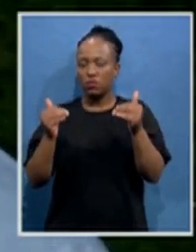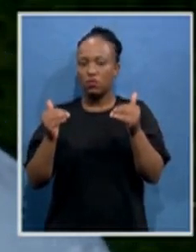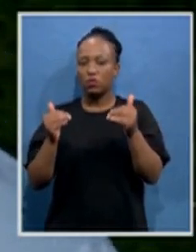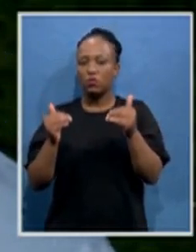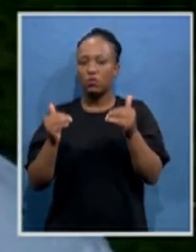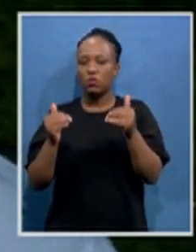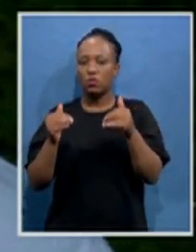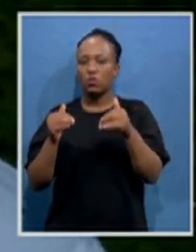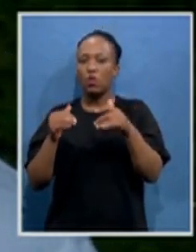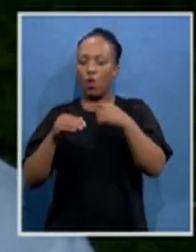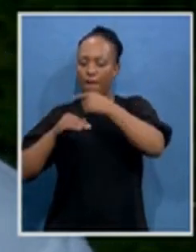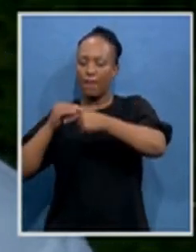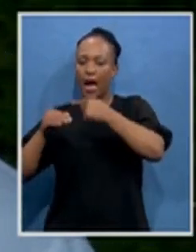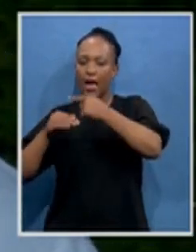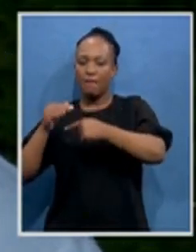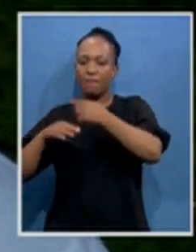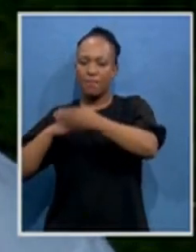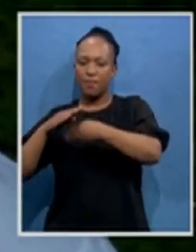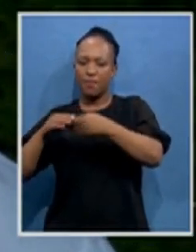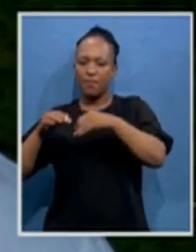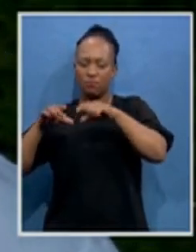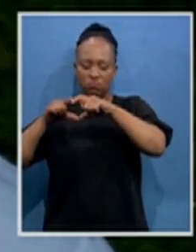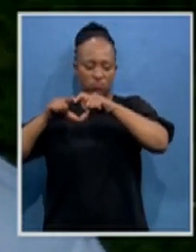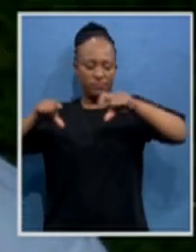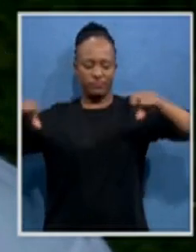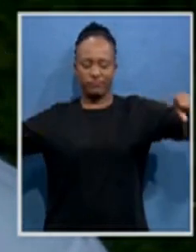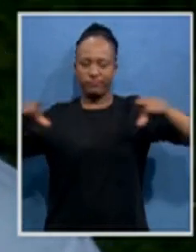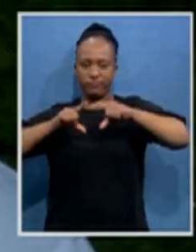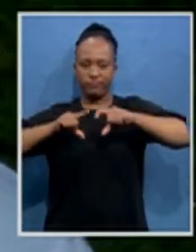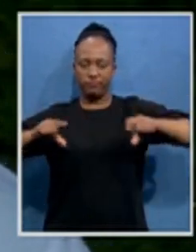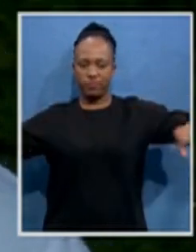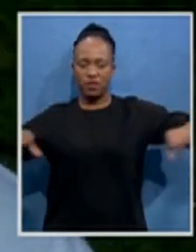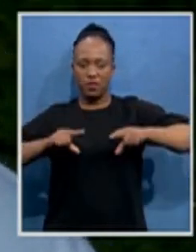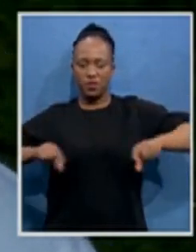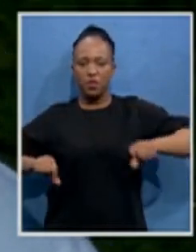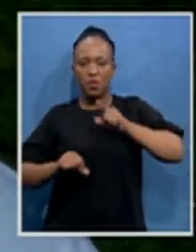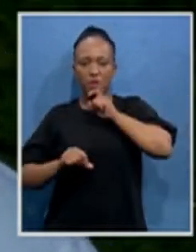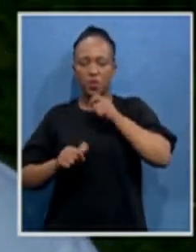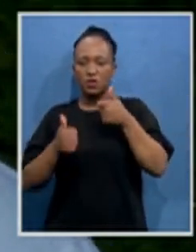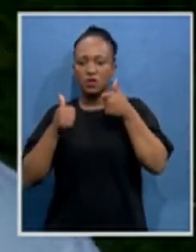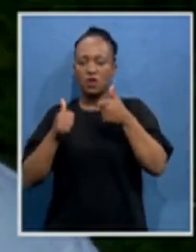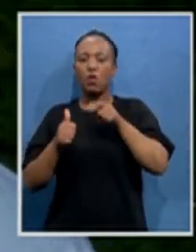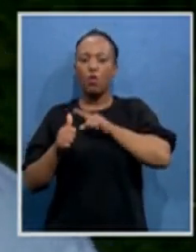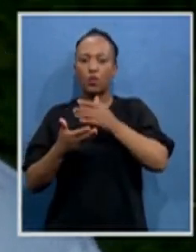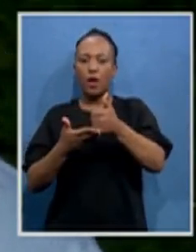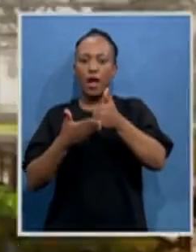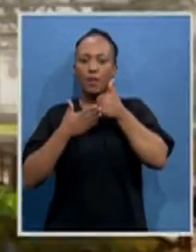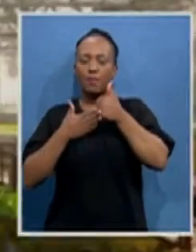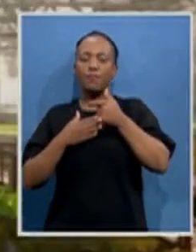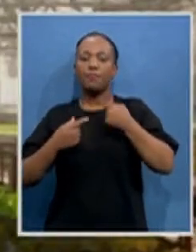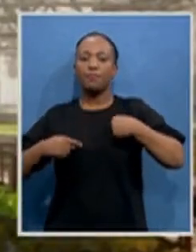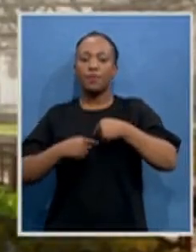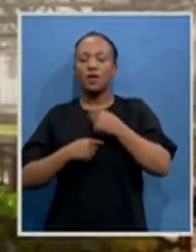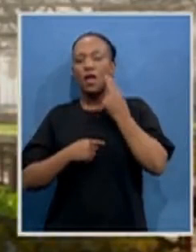it's a very efficient radiator, allowing us to keep a nice constant temperature in the greenhouse.